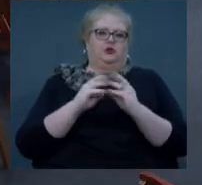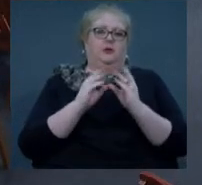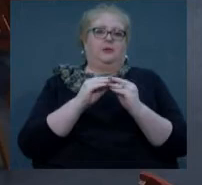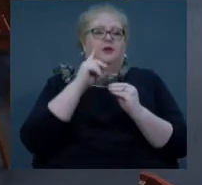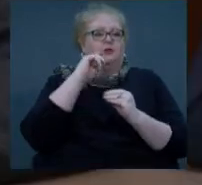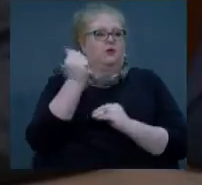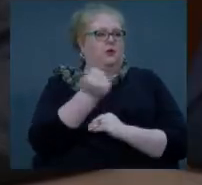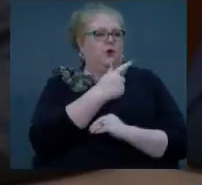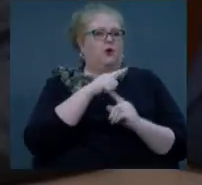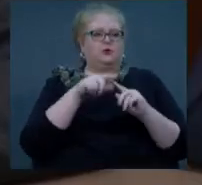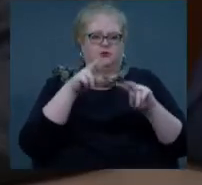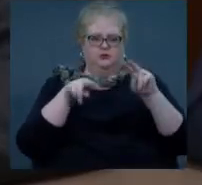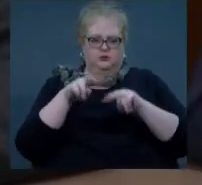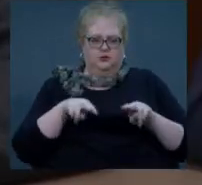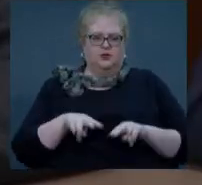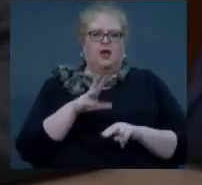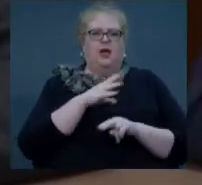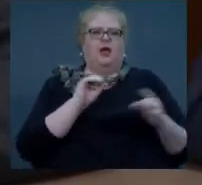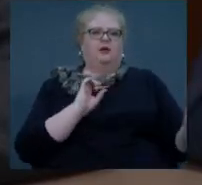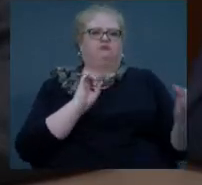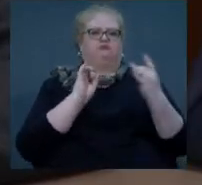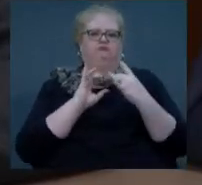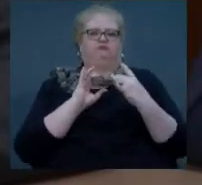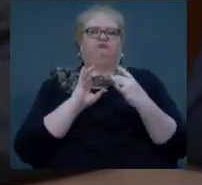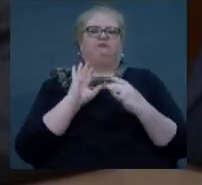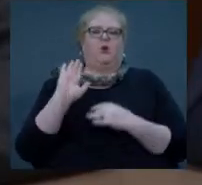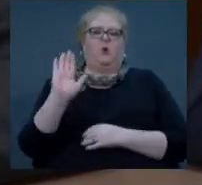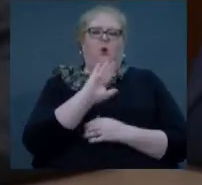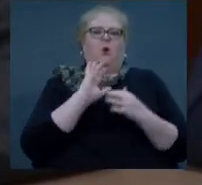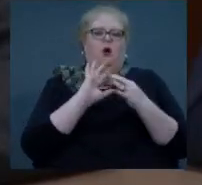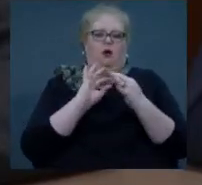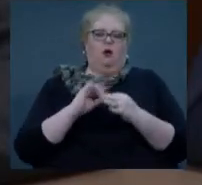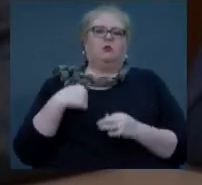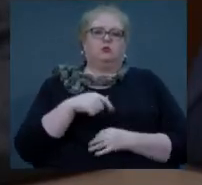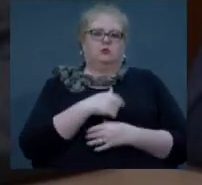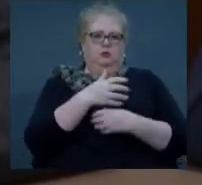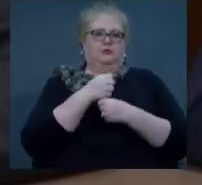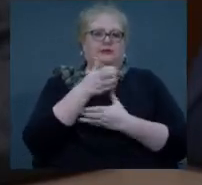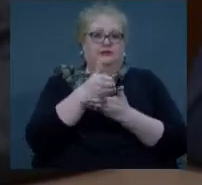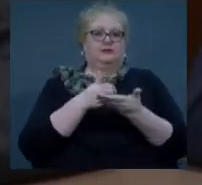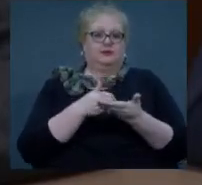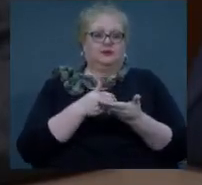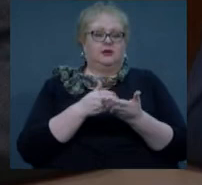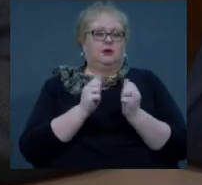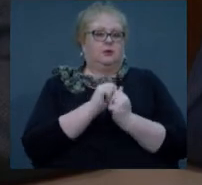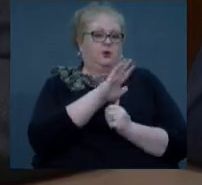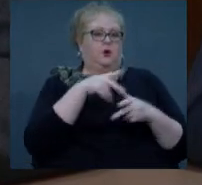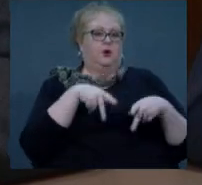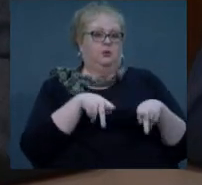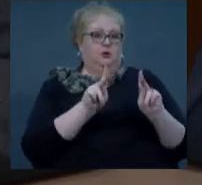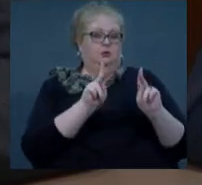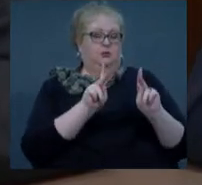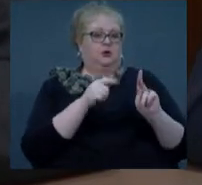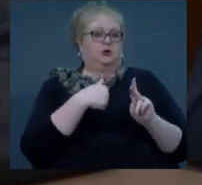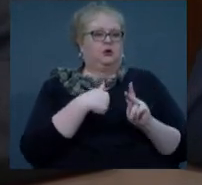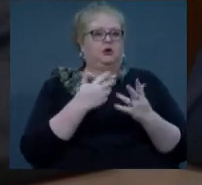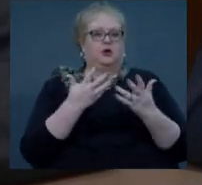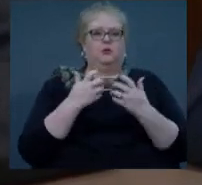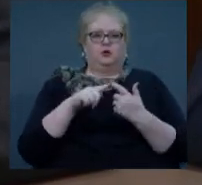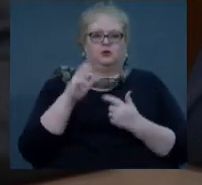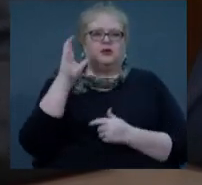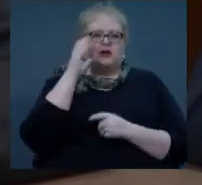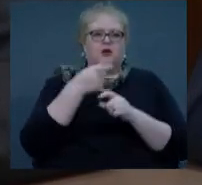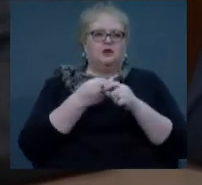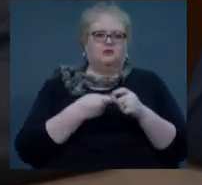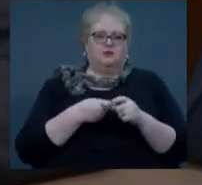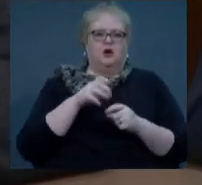and send in comments, and we did receive some. So with your permission, I would like to hear from Ms. Bell,